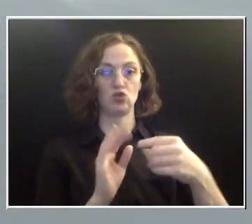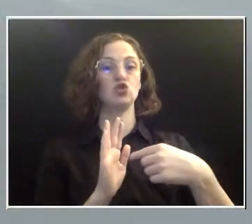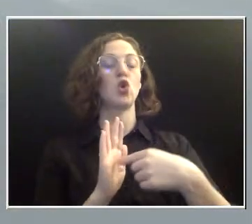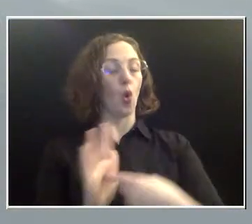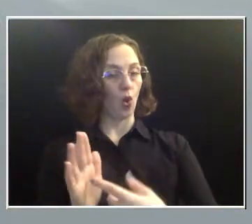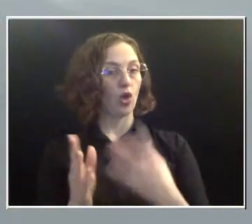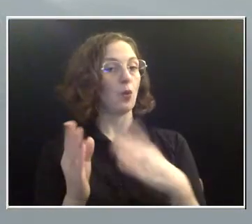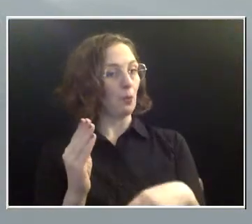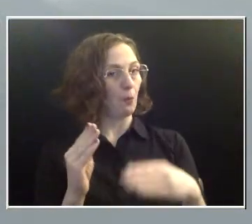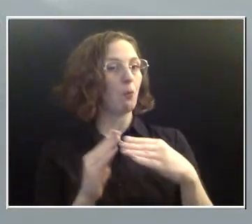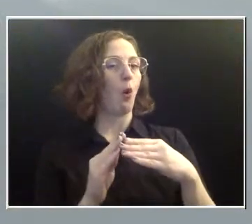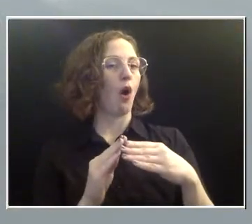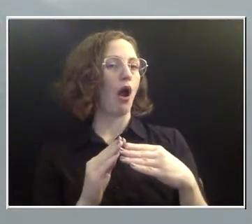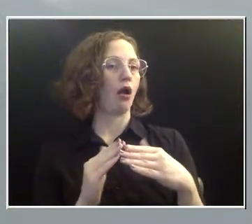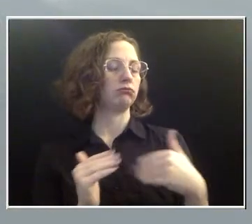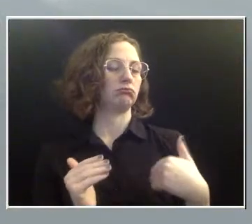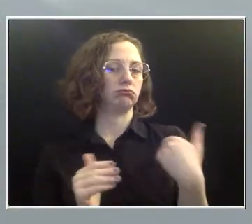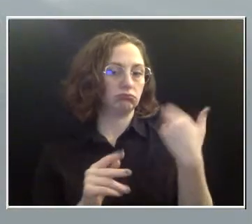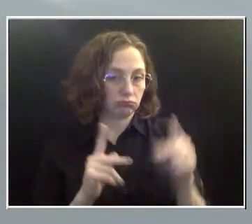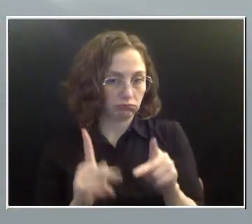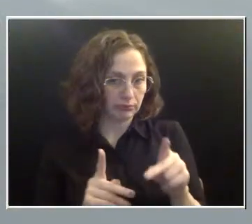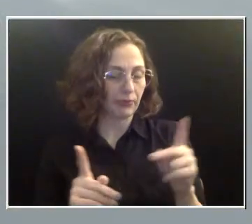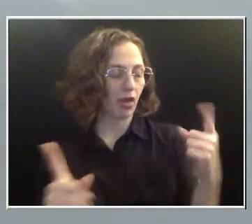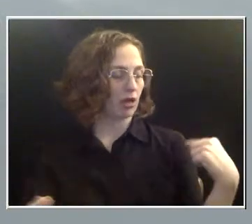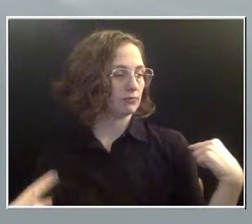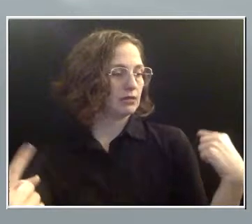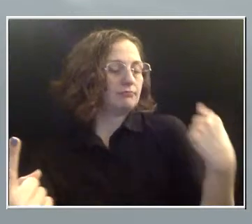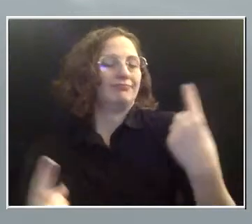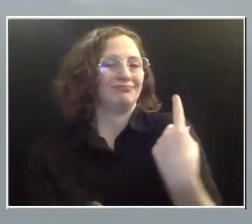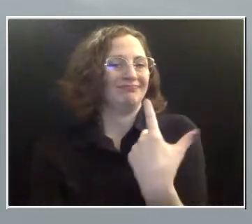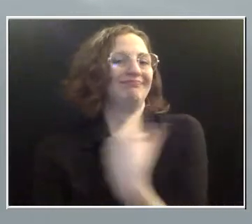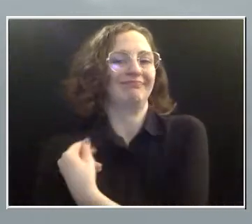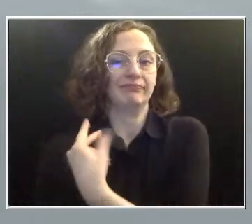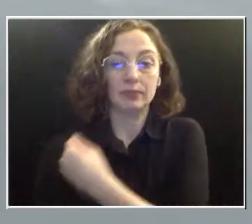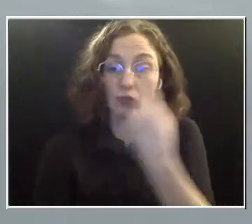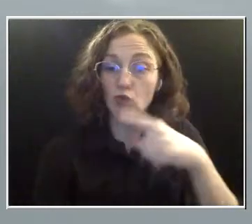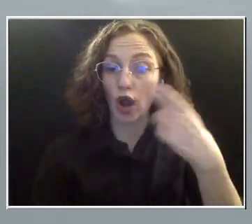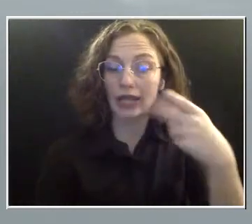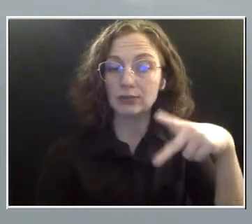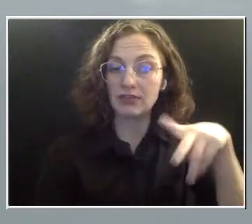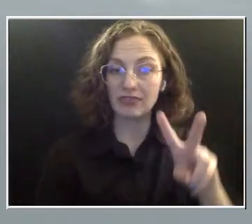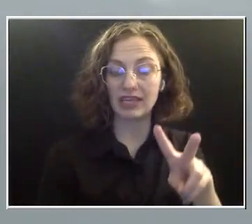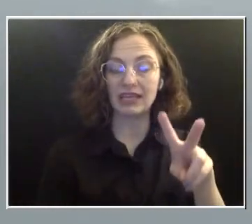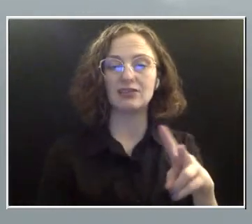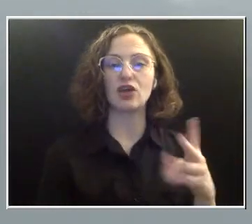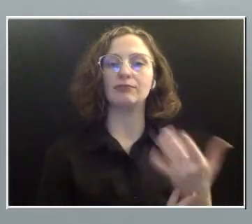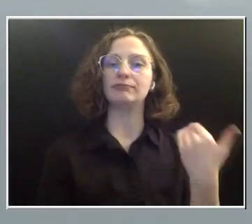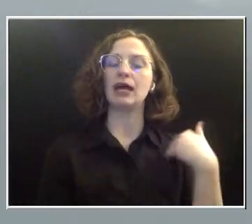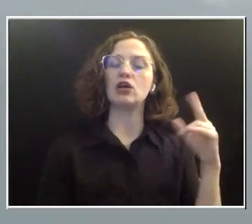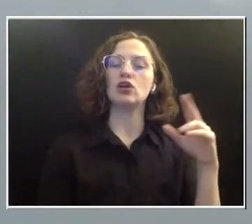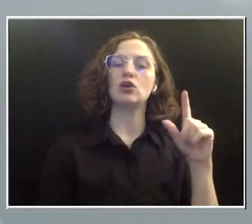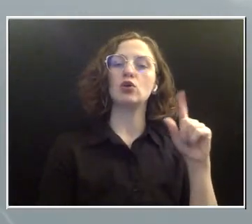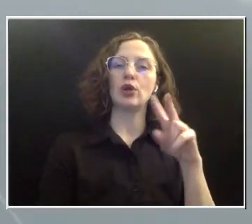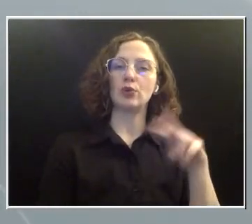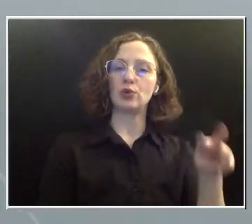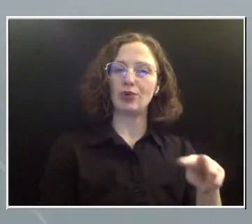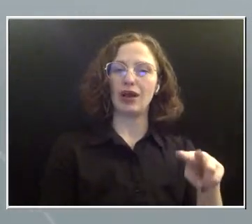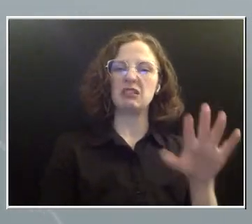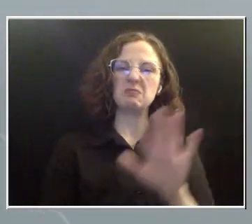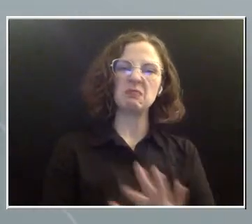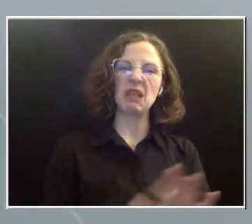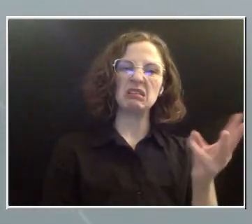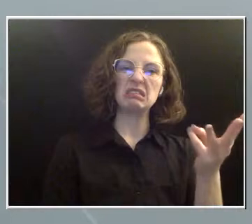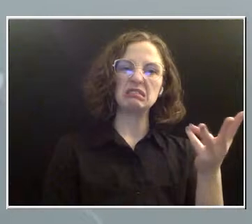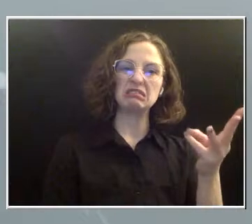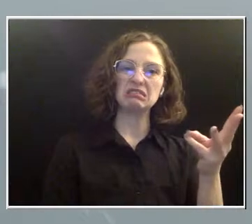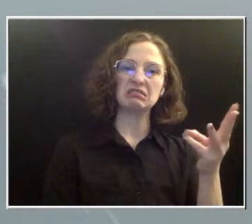shot. Again, this is as of 2022. Around 60% of U.S. teens have had the recommended doses, but you're saying